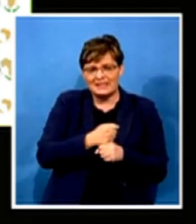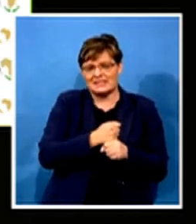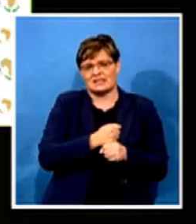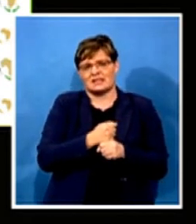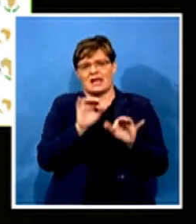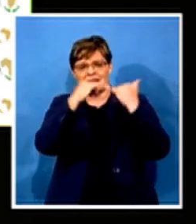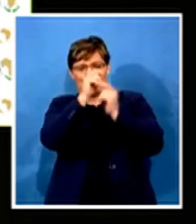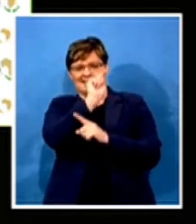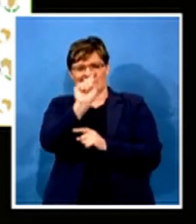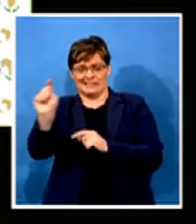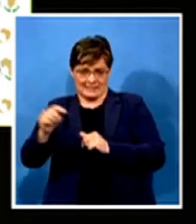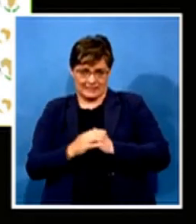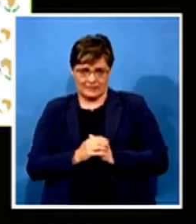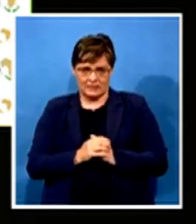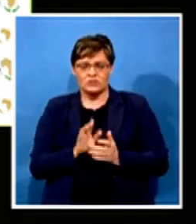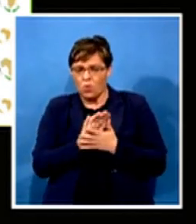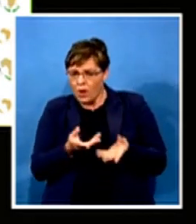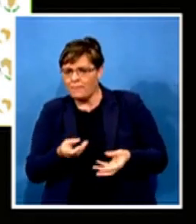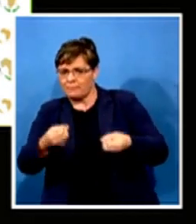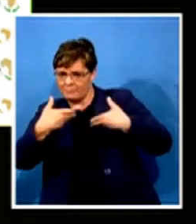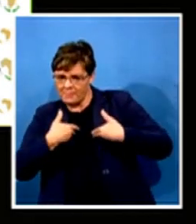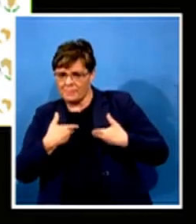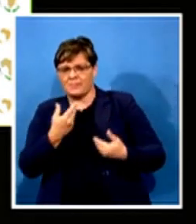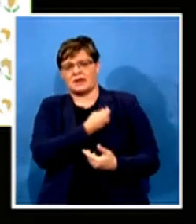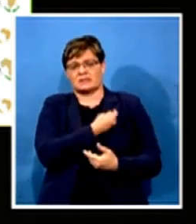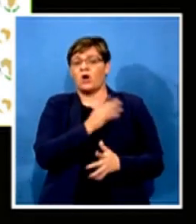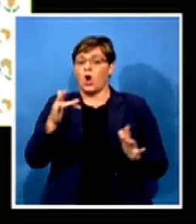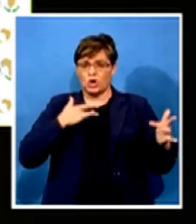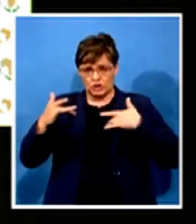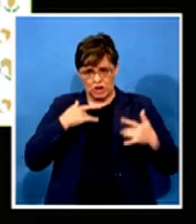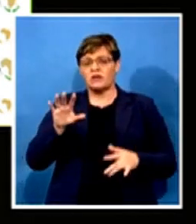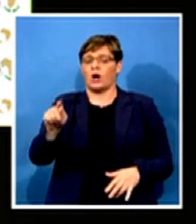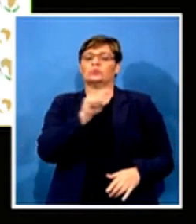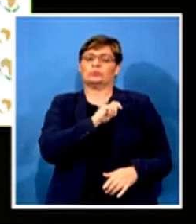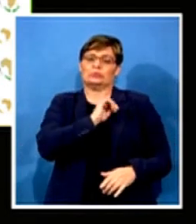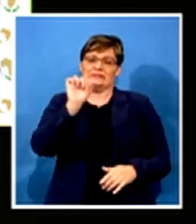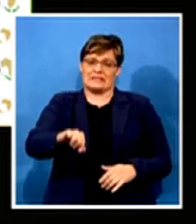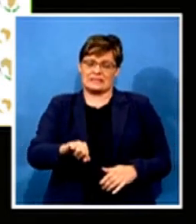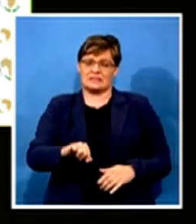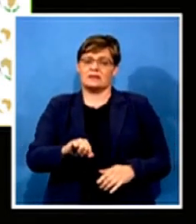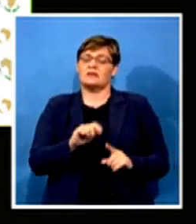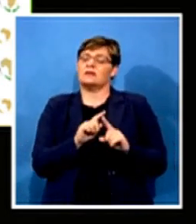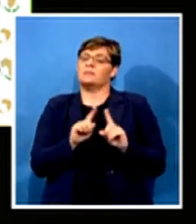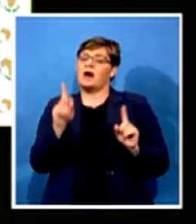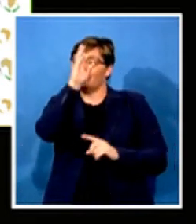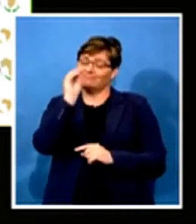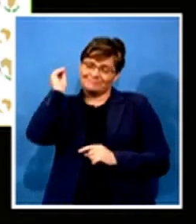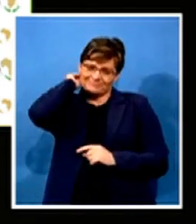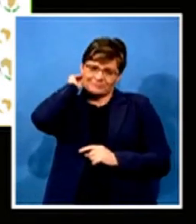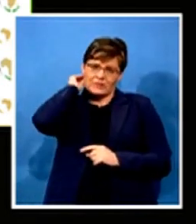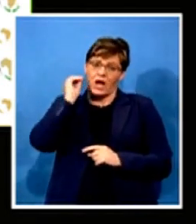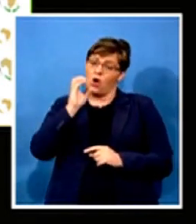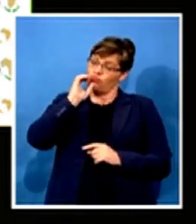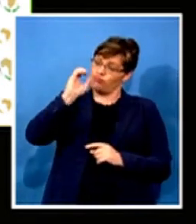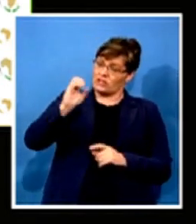vaccines. So the concern that you raise is very valid. We should also remember that most rich countries have acquired these vaccines in excess